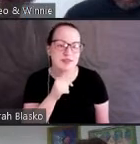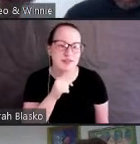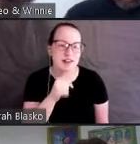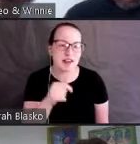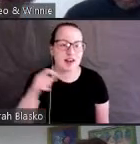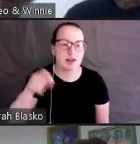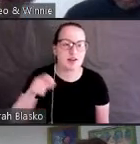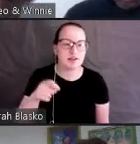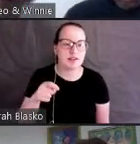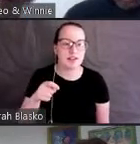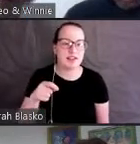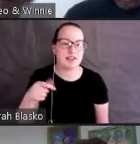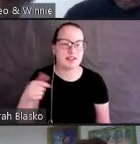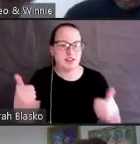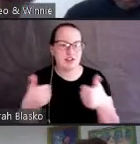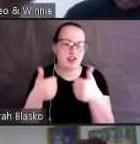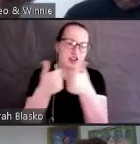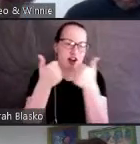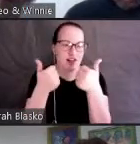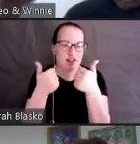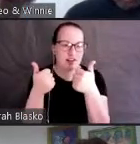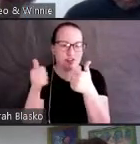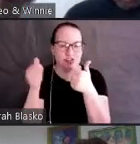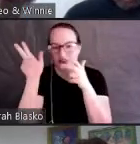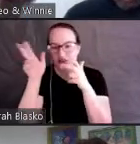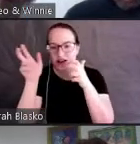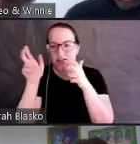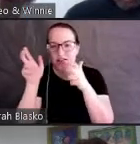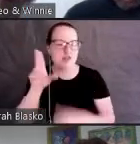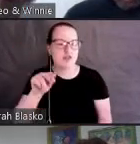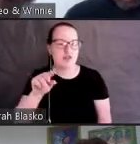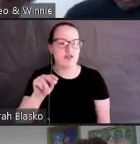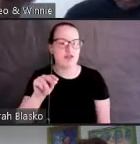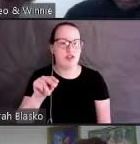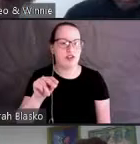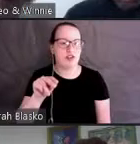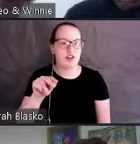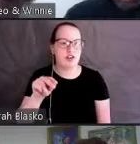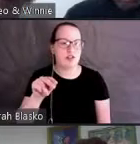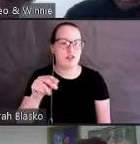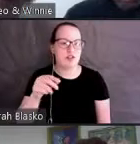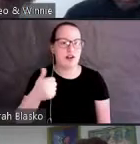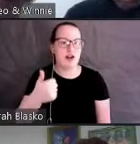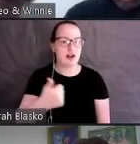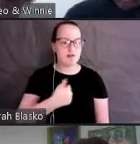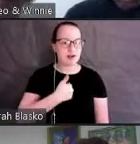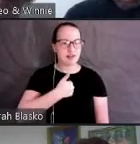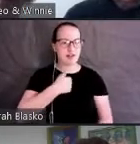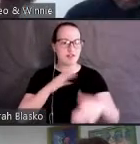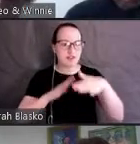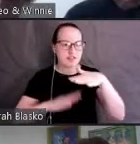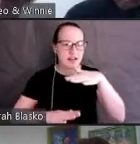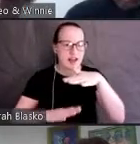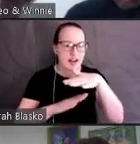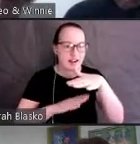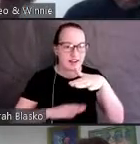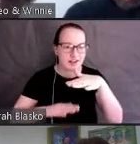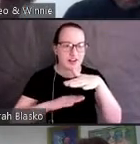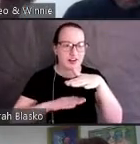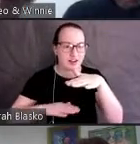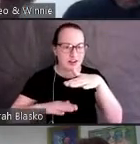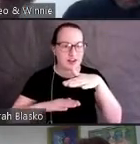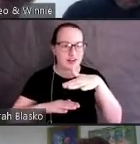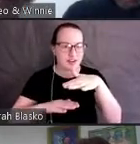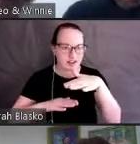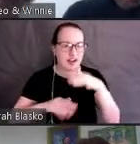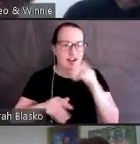darkness. I'll actually just put myself under them, live among them, and then